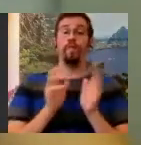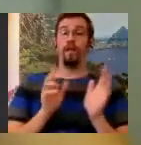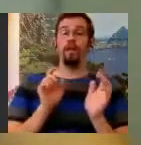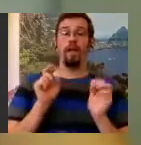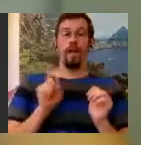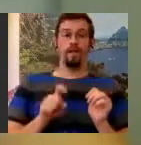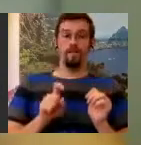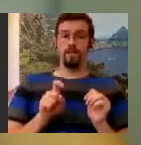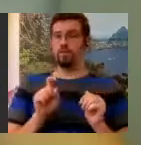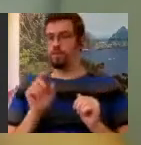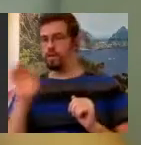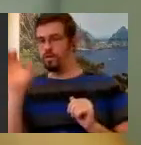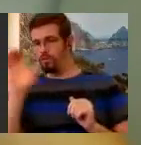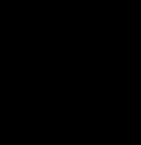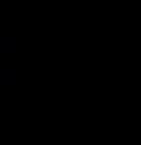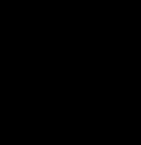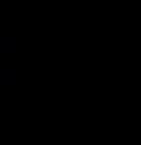all.